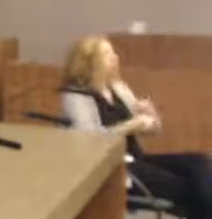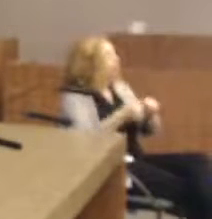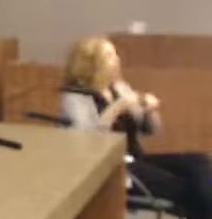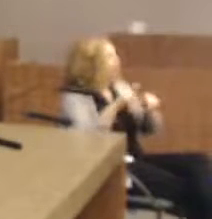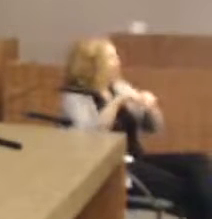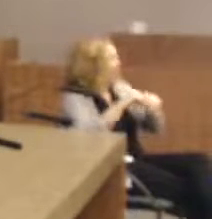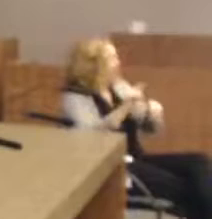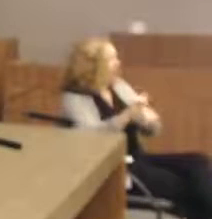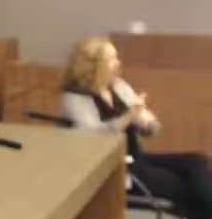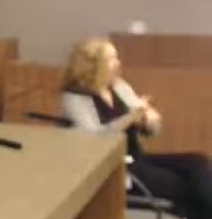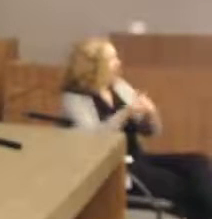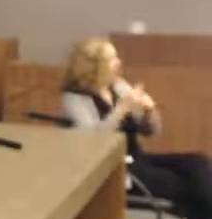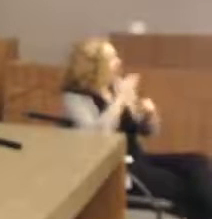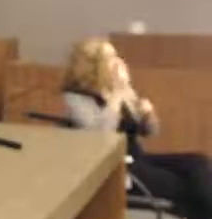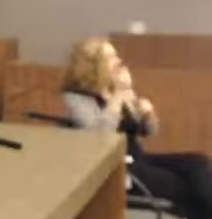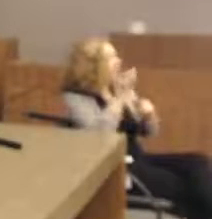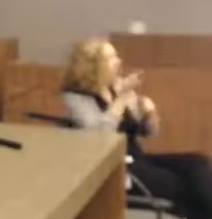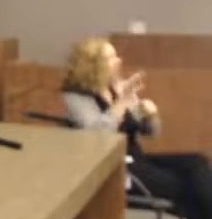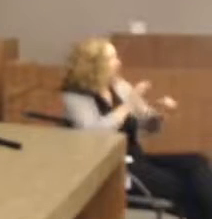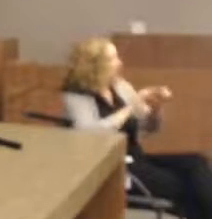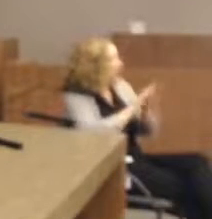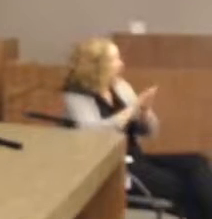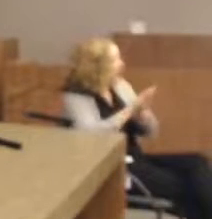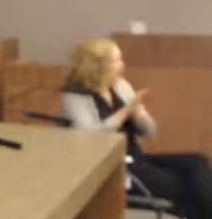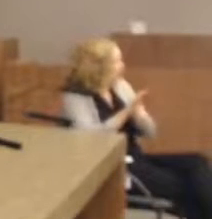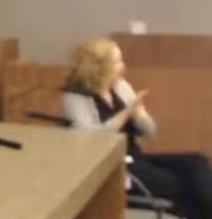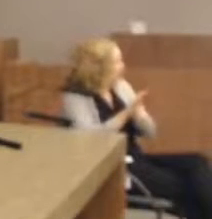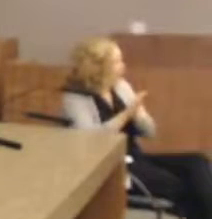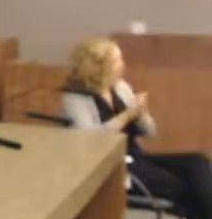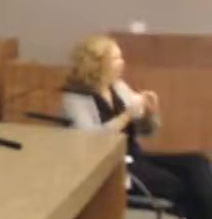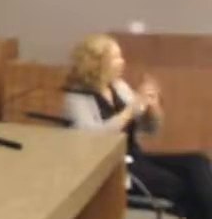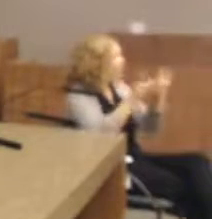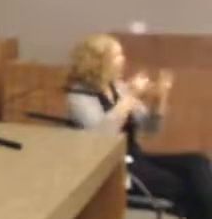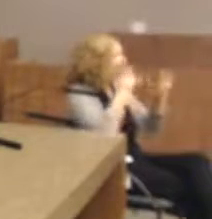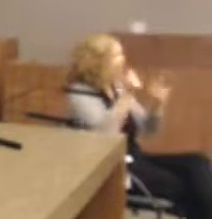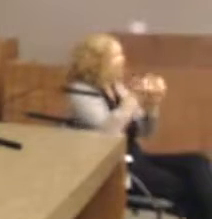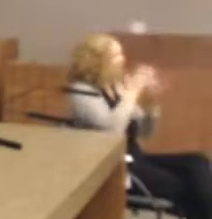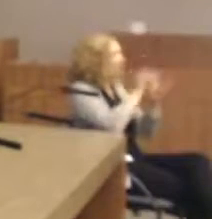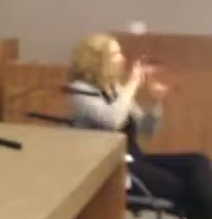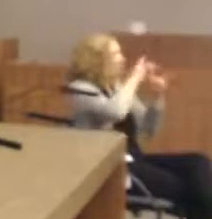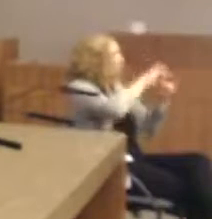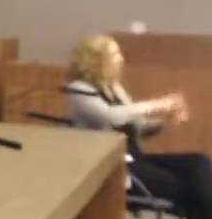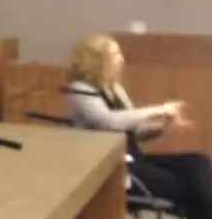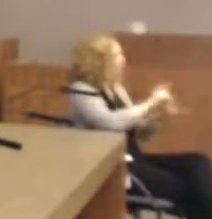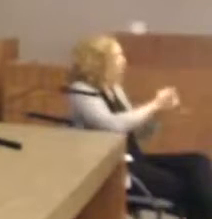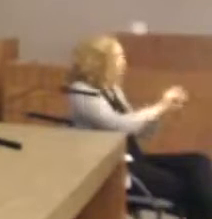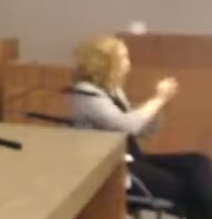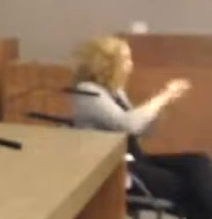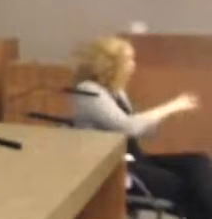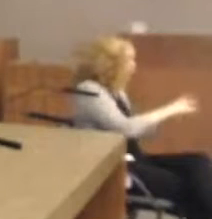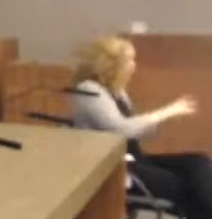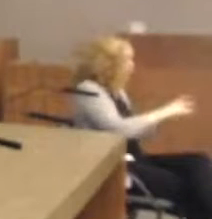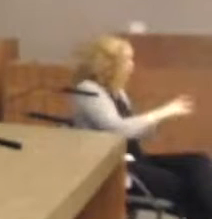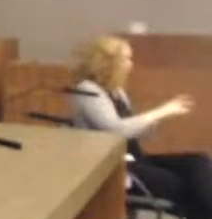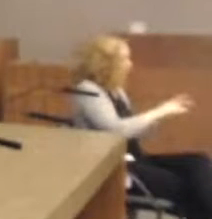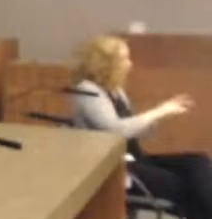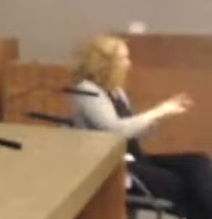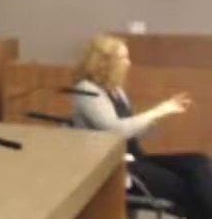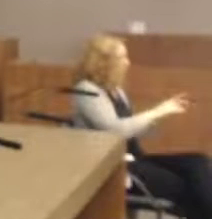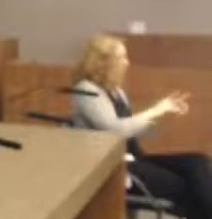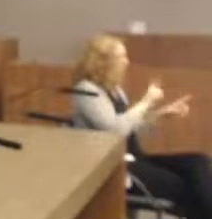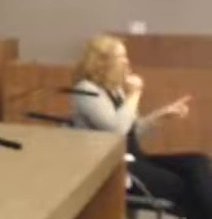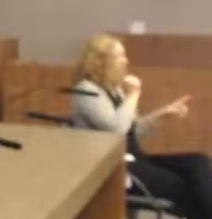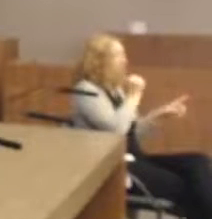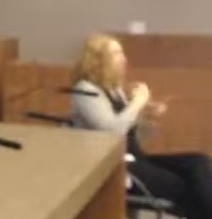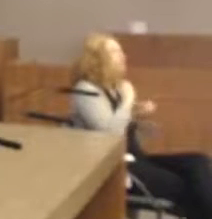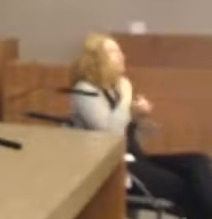and the smell of cleansers then will trigger the trauma. The bright lights, anything that's related to the trauma that they didn't integrate as verbal